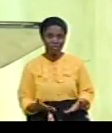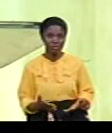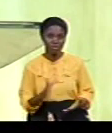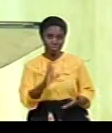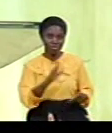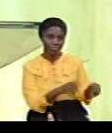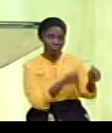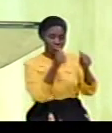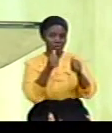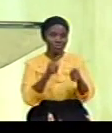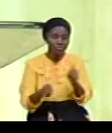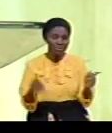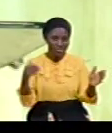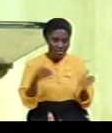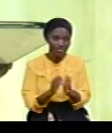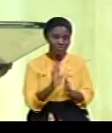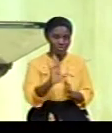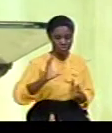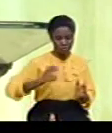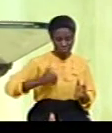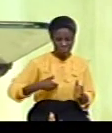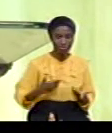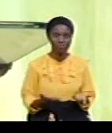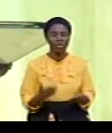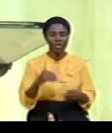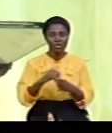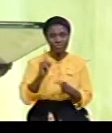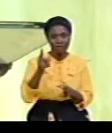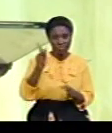very soul. If you come to 1 Peter chapter 1,